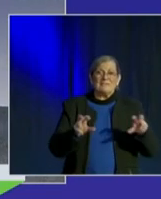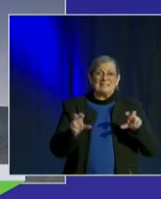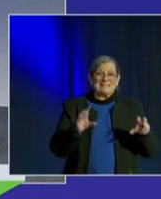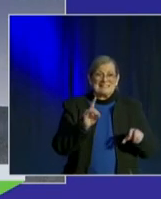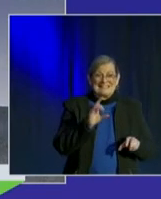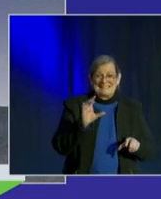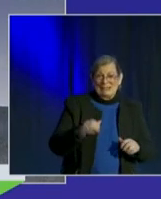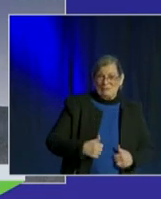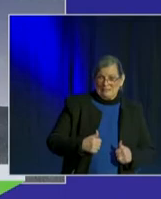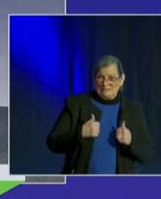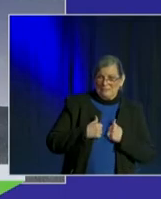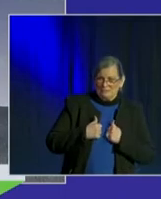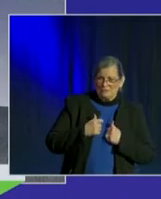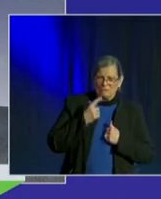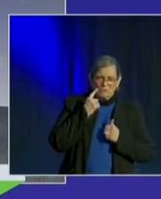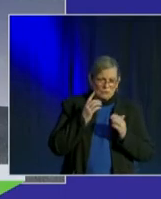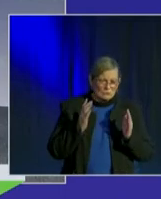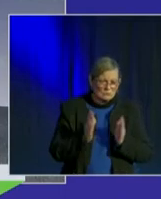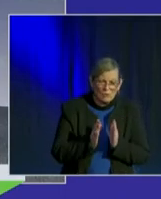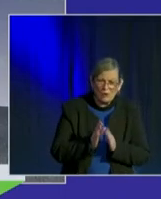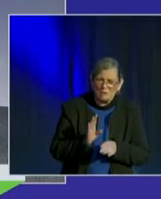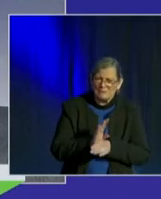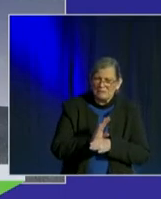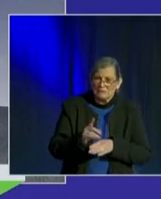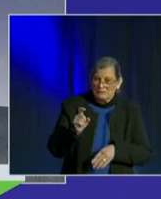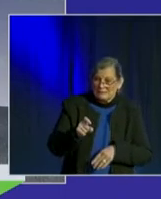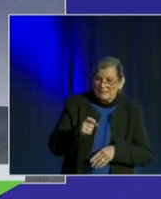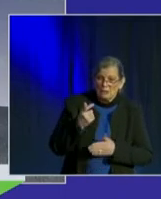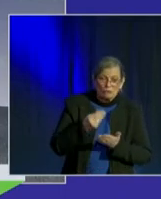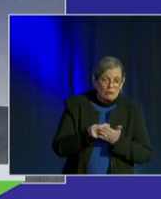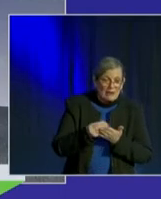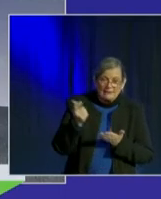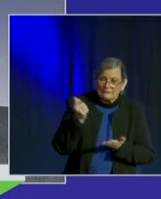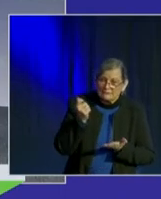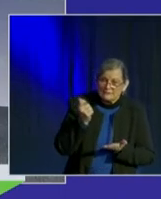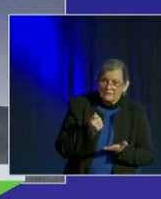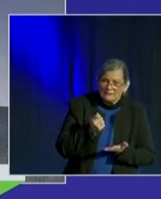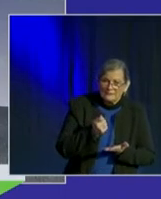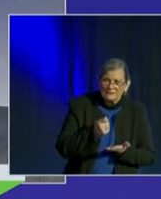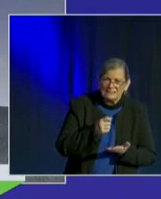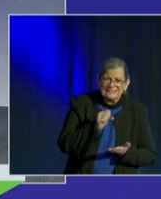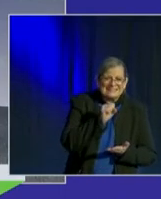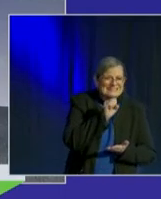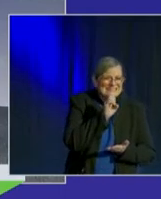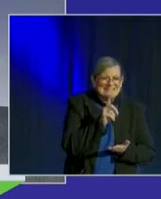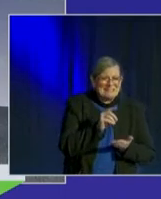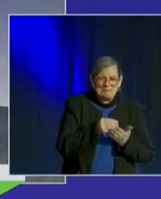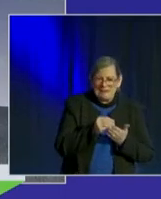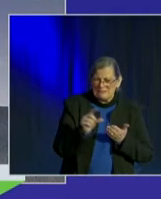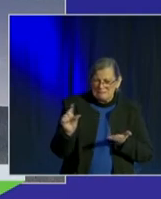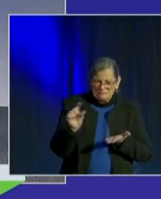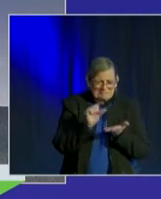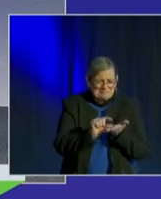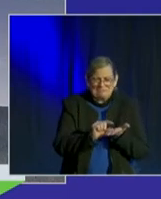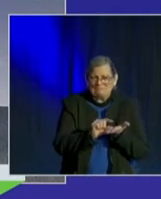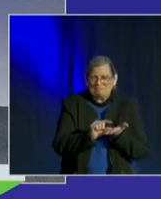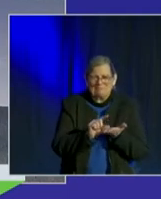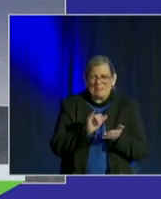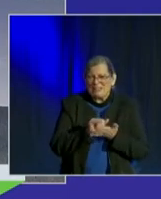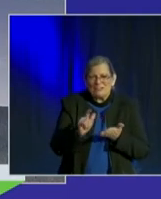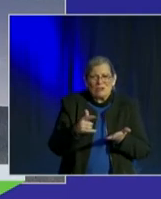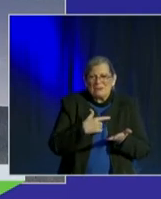really bring prosperity and income in Ward 7 and 8. So I would